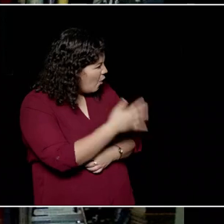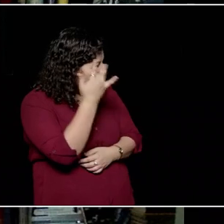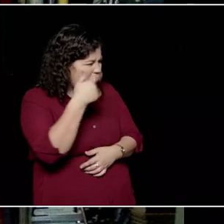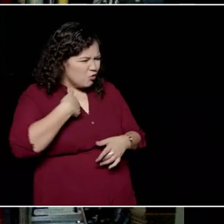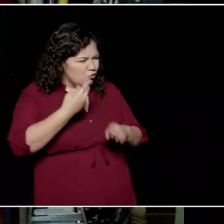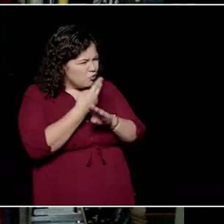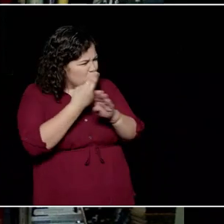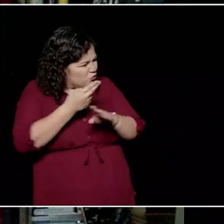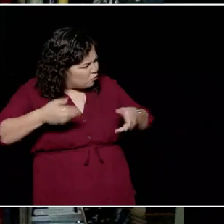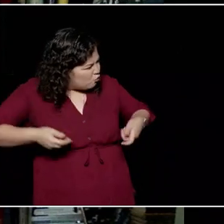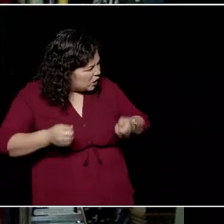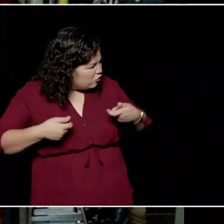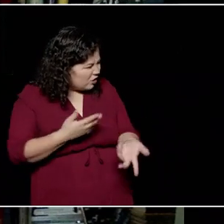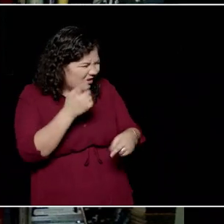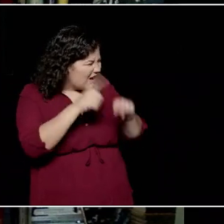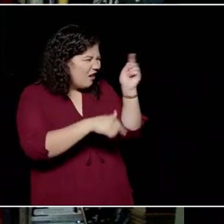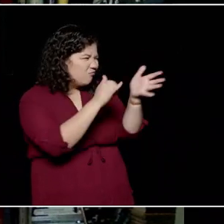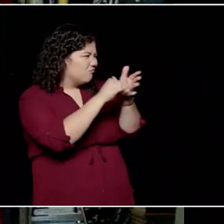You're in a wheelchair.